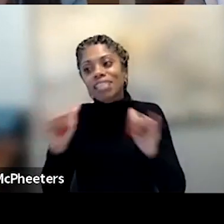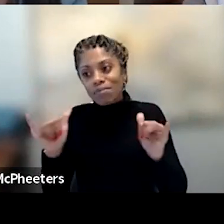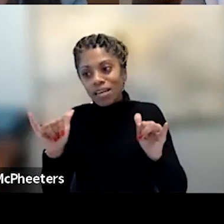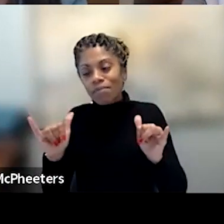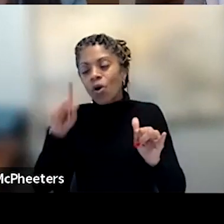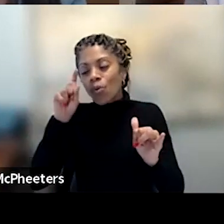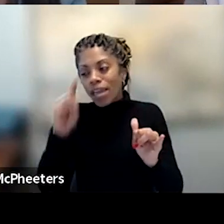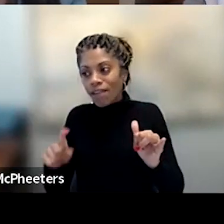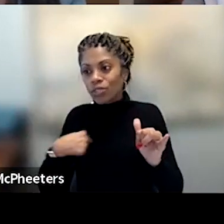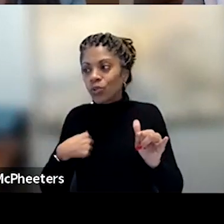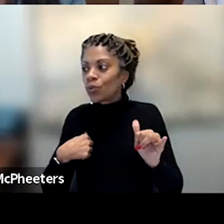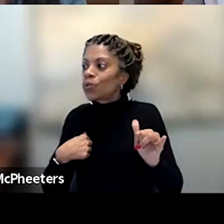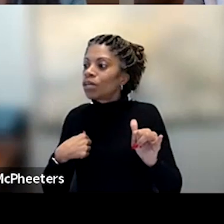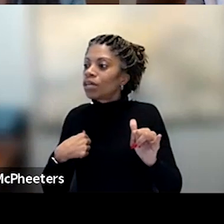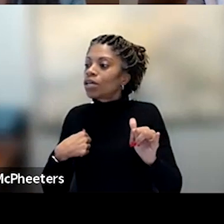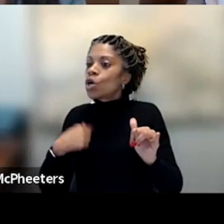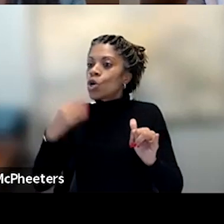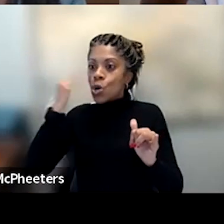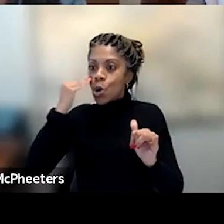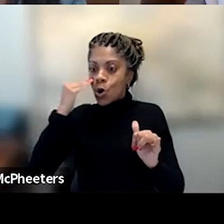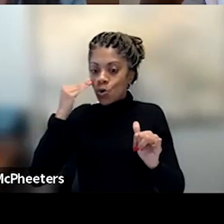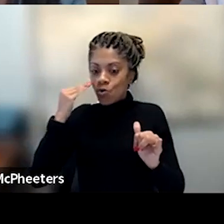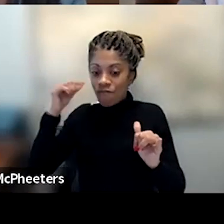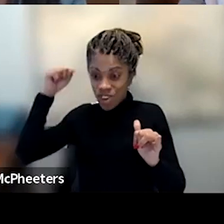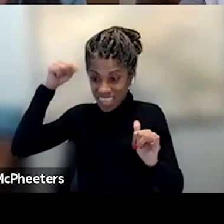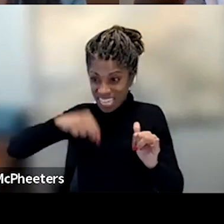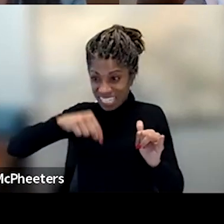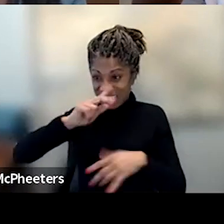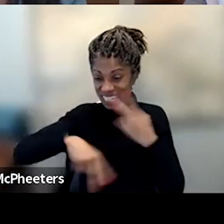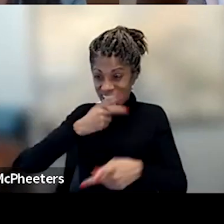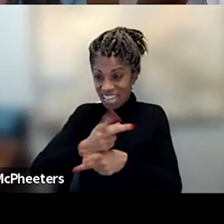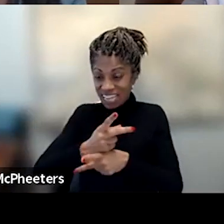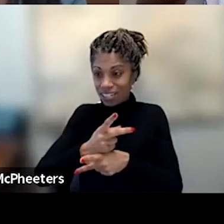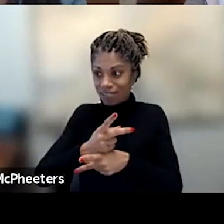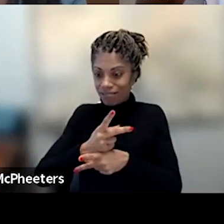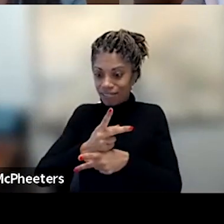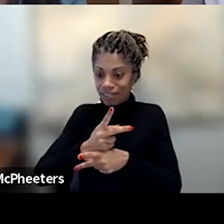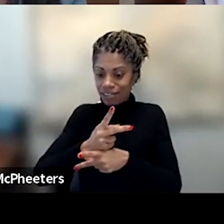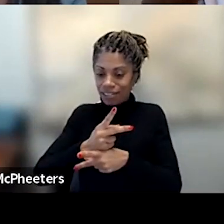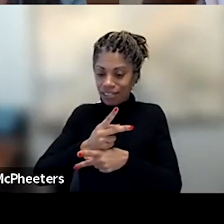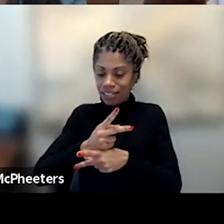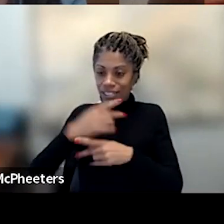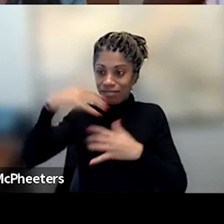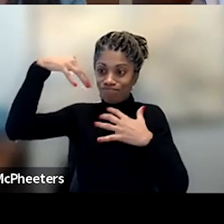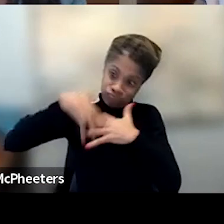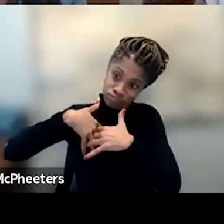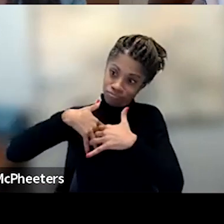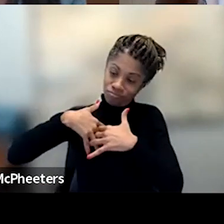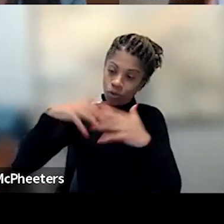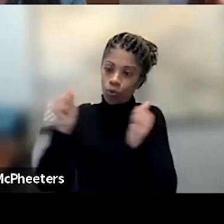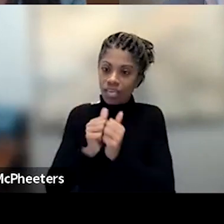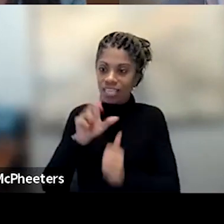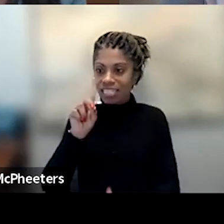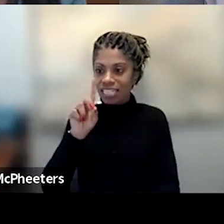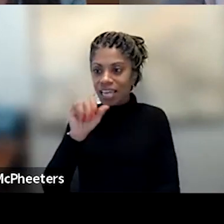figure out how to be bridge builders, and there's if you want to be a bridge builder, you have to sometimes come up out of yourself and